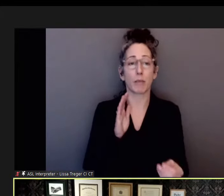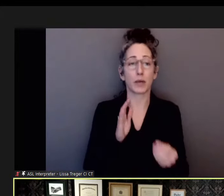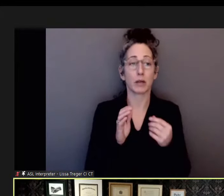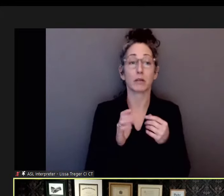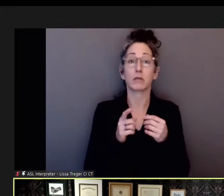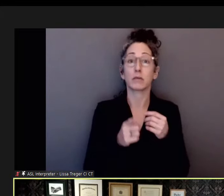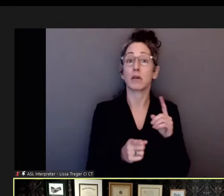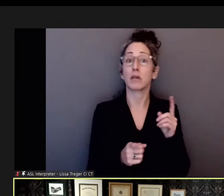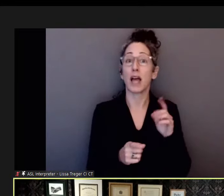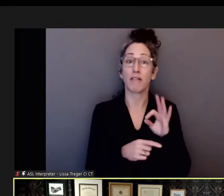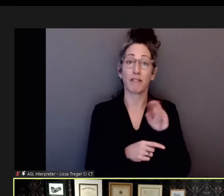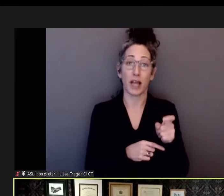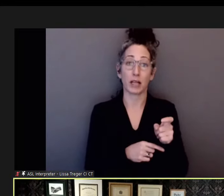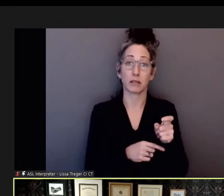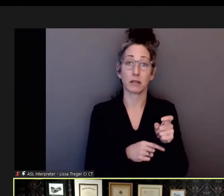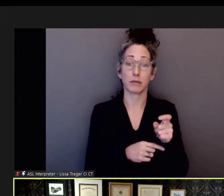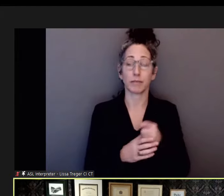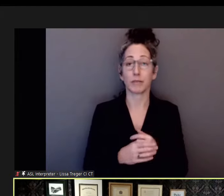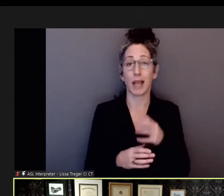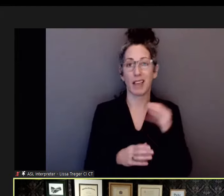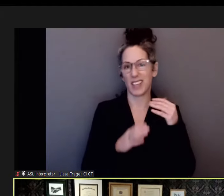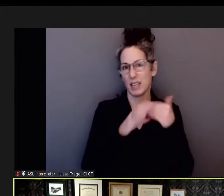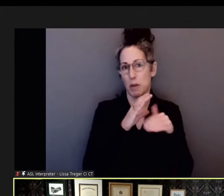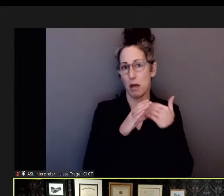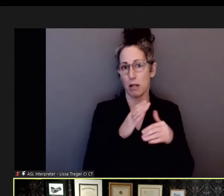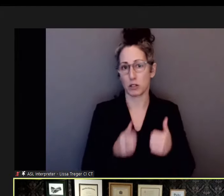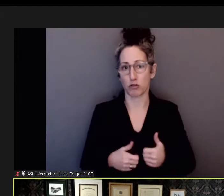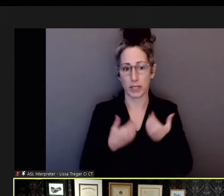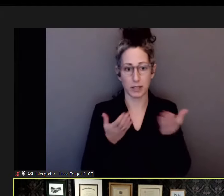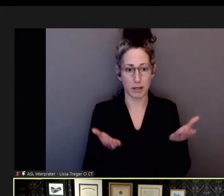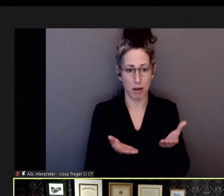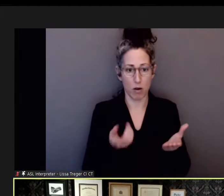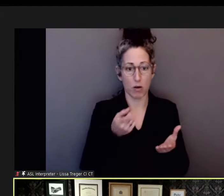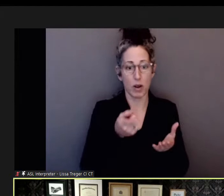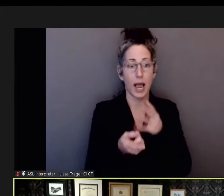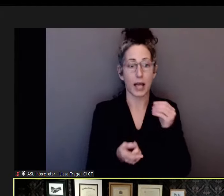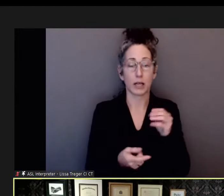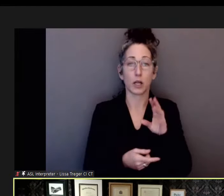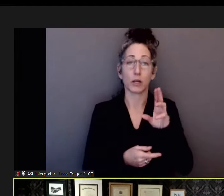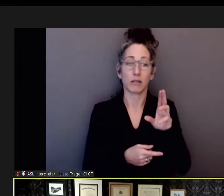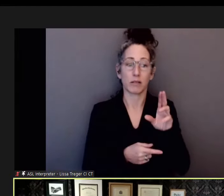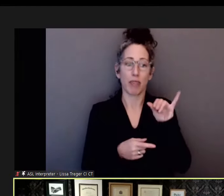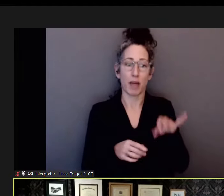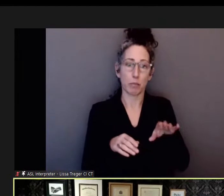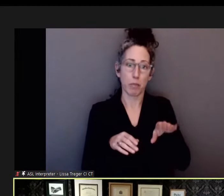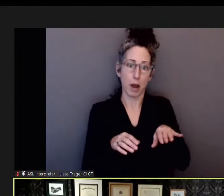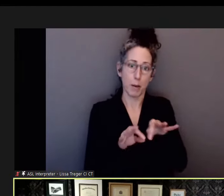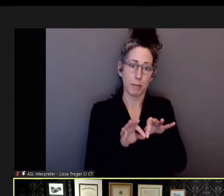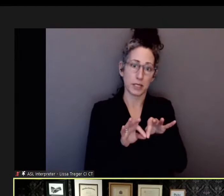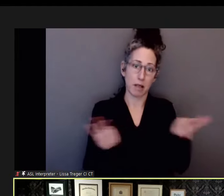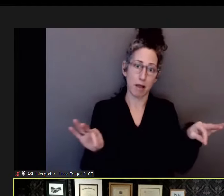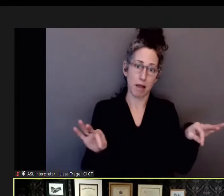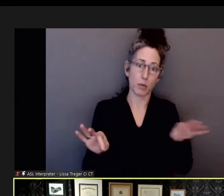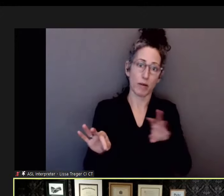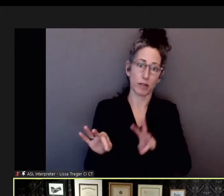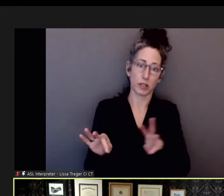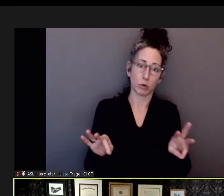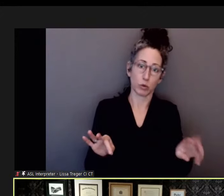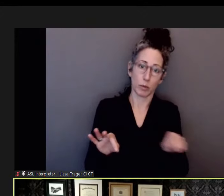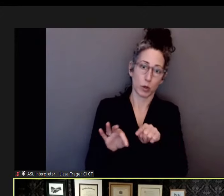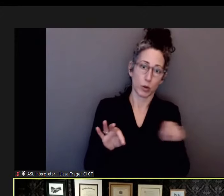the email address. And again, for more information is available at the URL shown in the bottom of the slide.